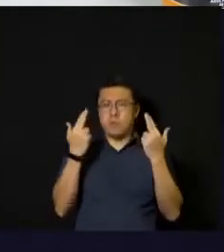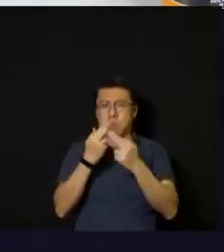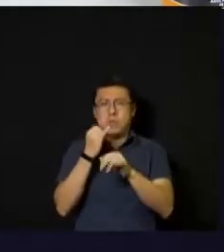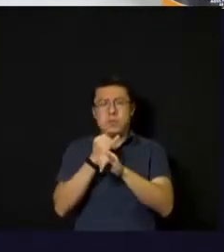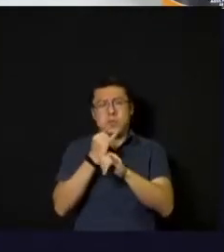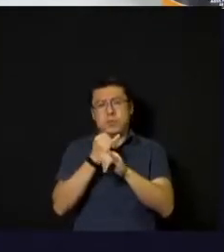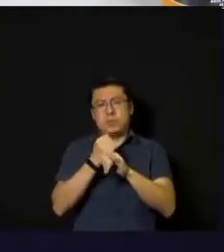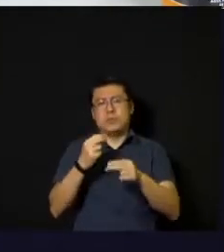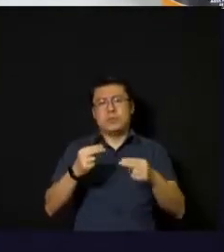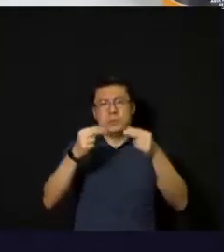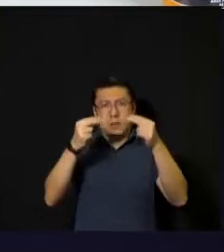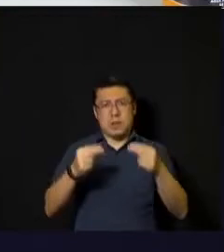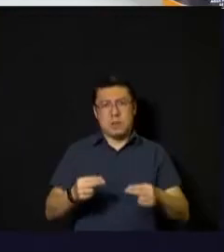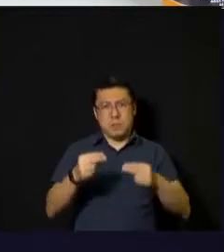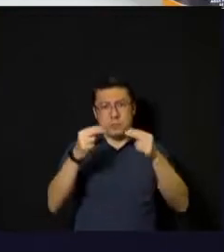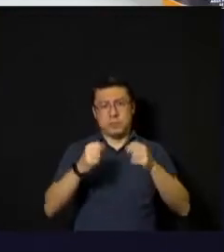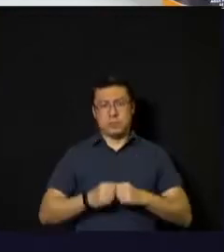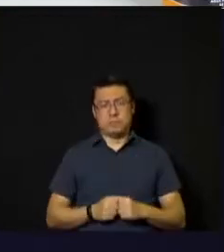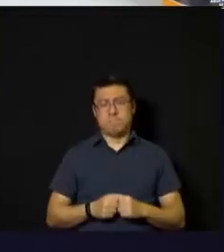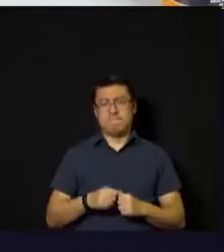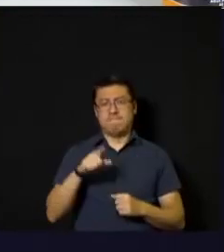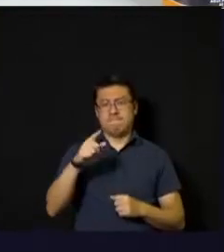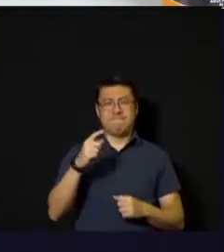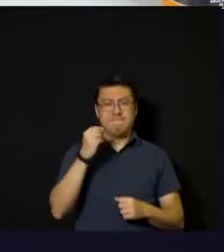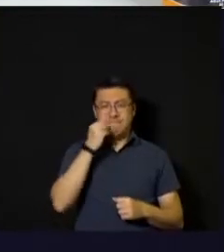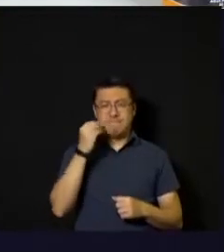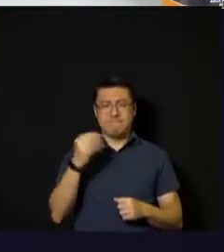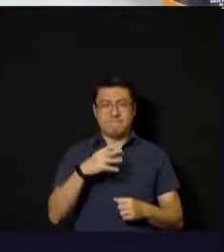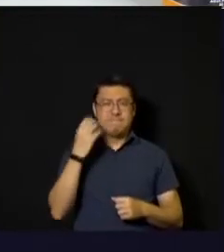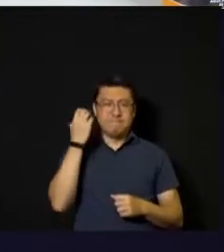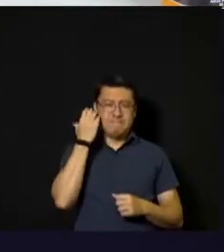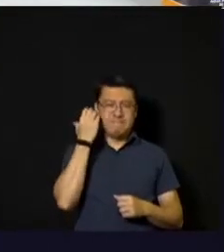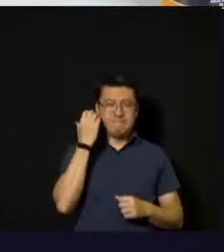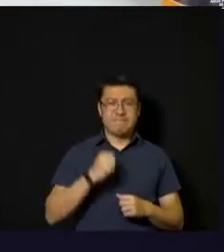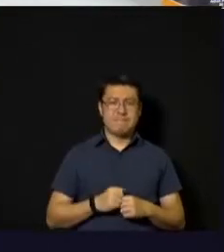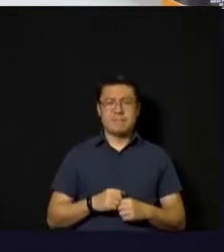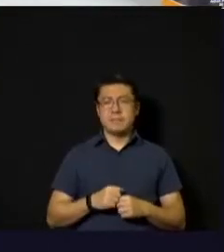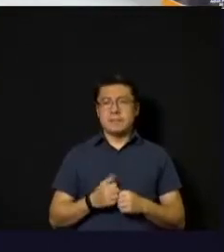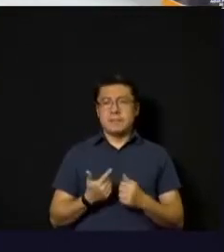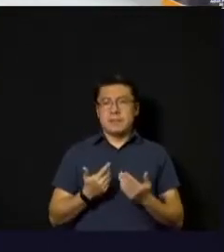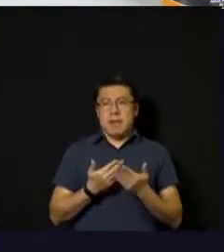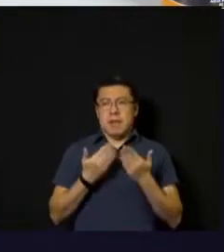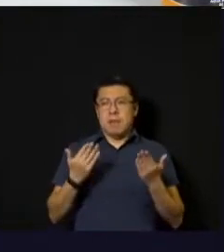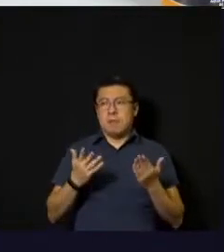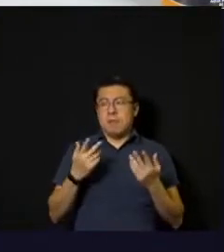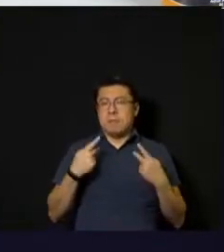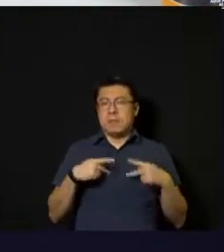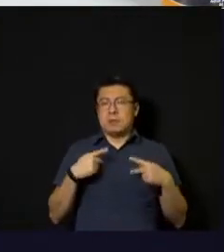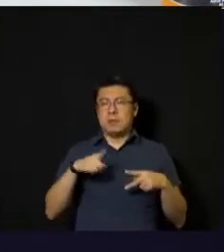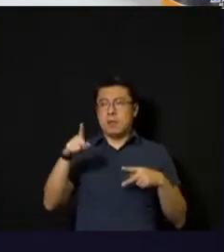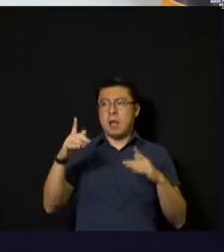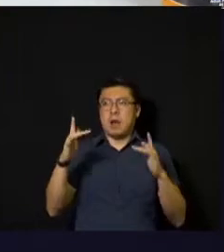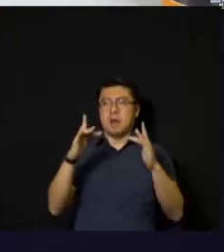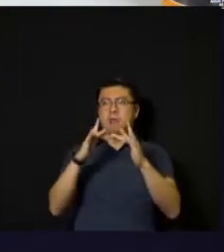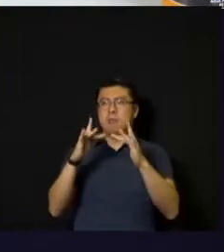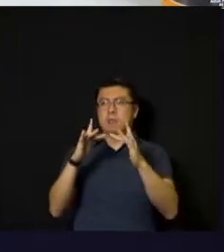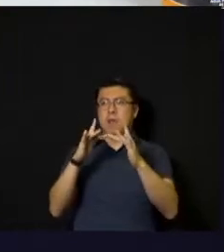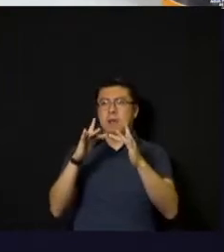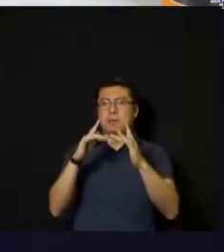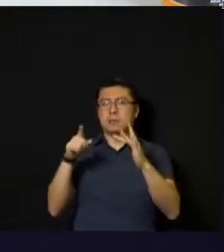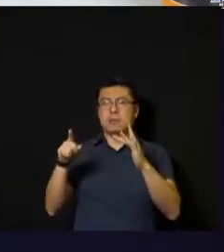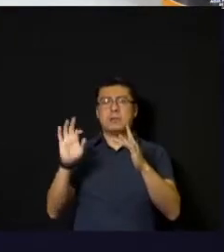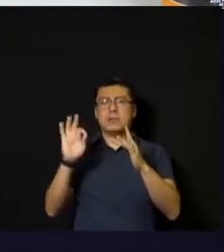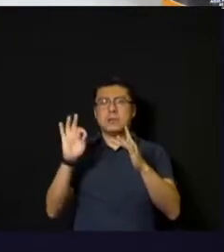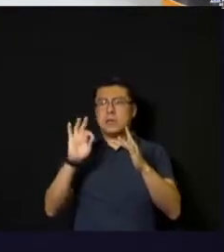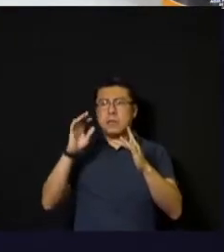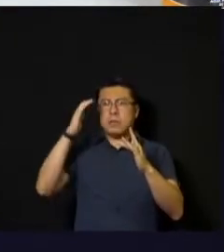especially, and it's great because a person that contacts at the beginning